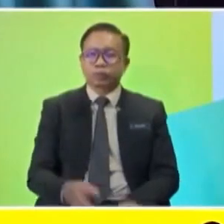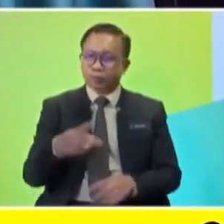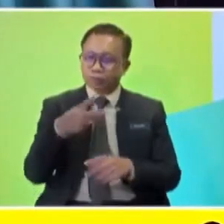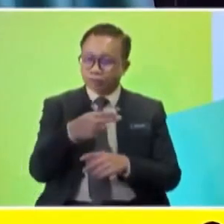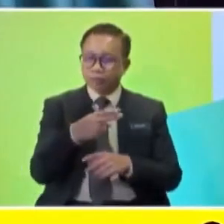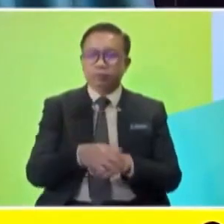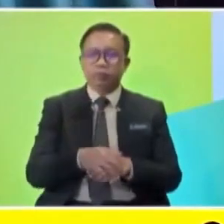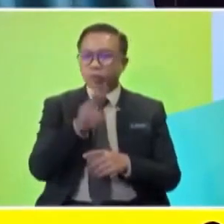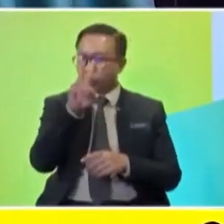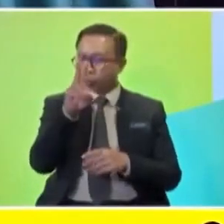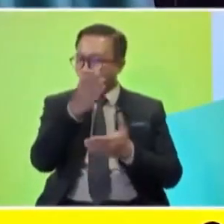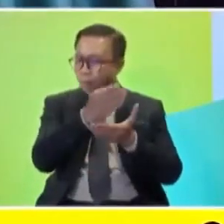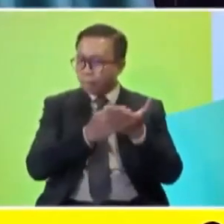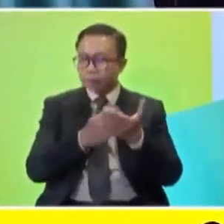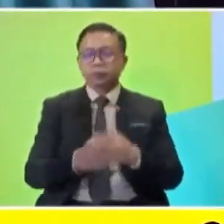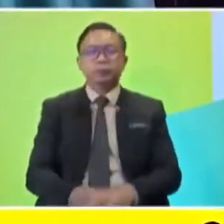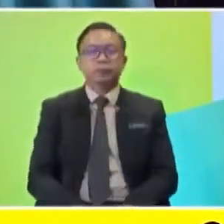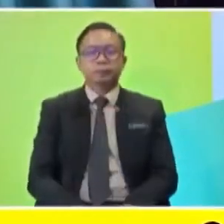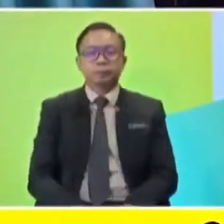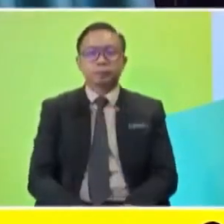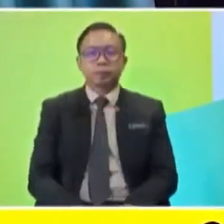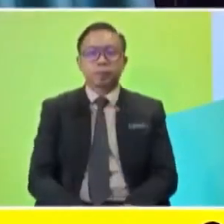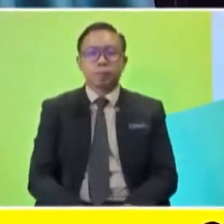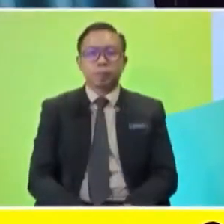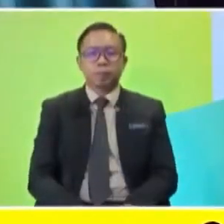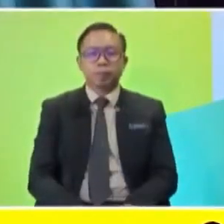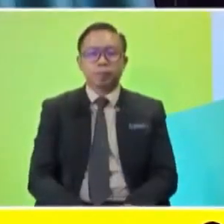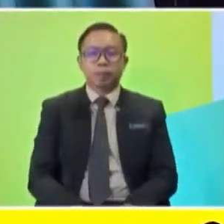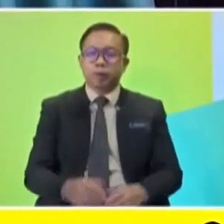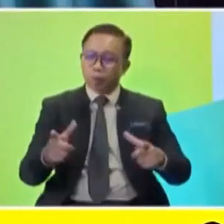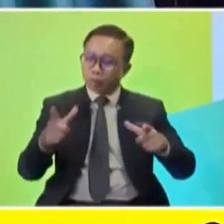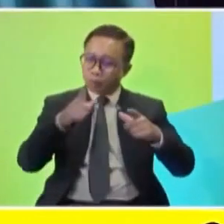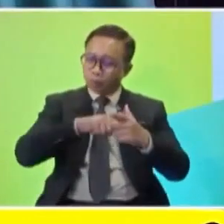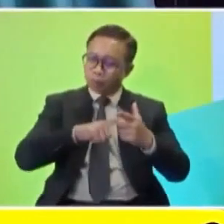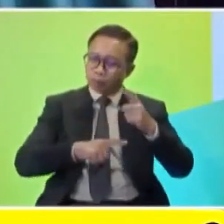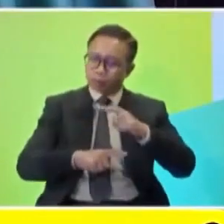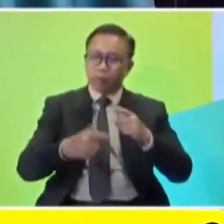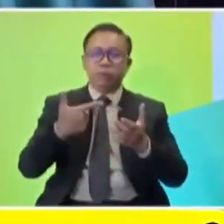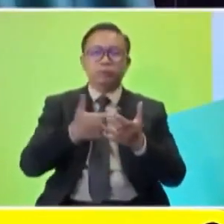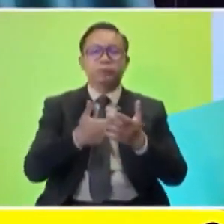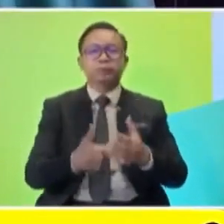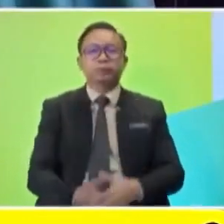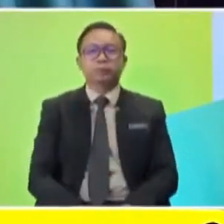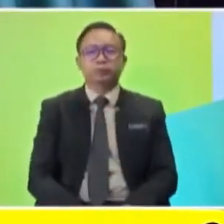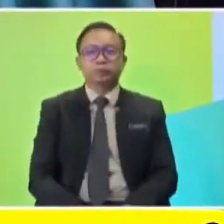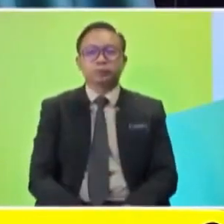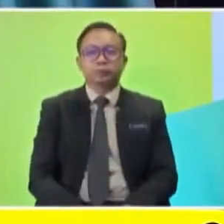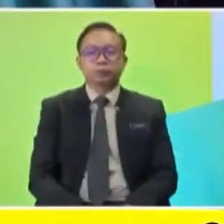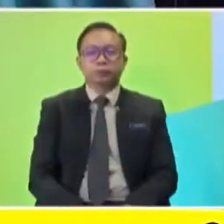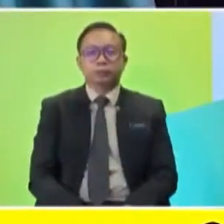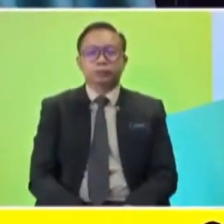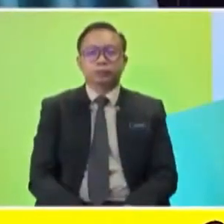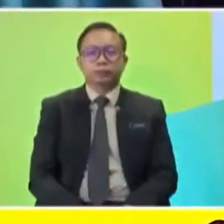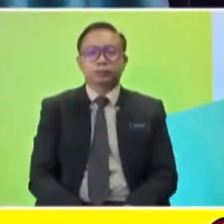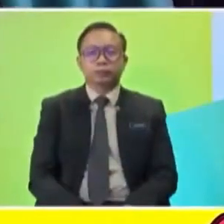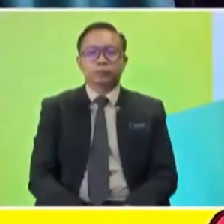Okay, so you got 2 parts. 2 parts now. Yes. And I'm going to fold it again. Fold it again. Okay.